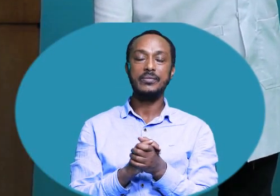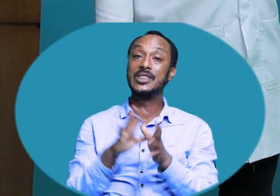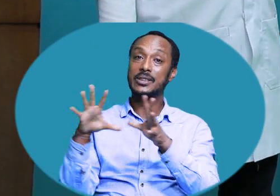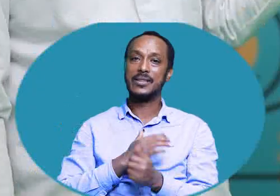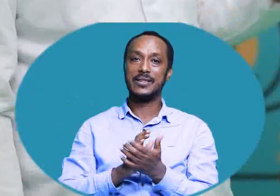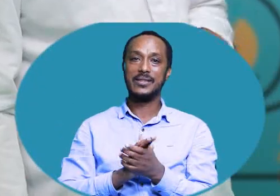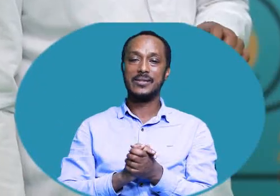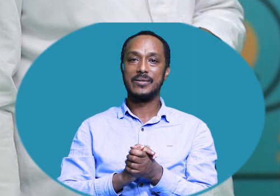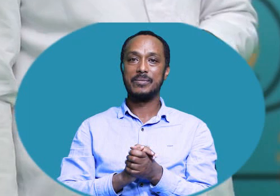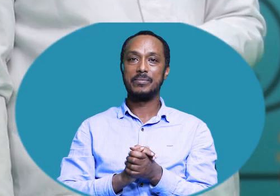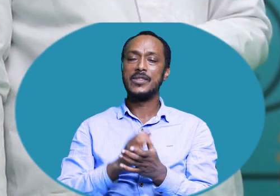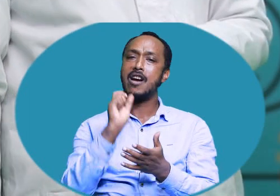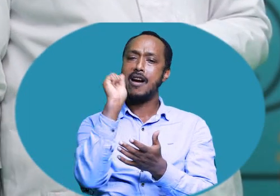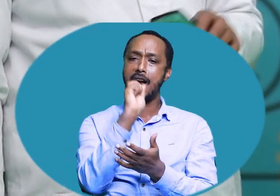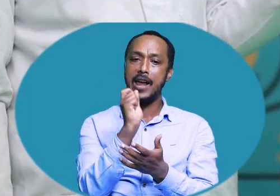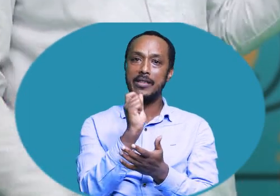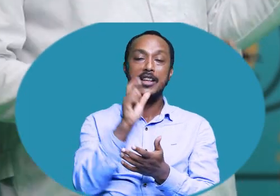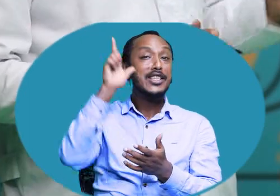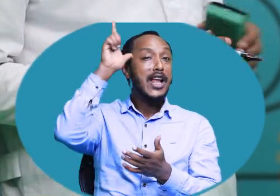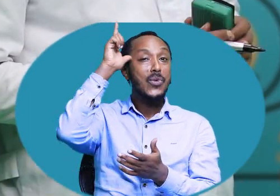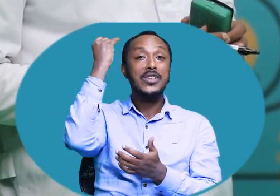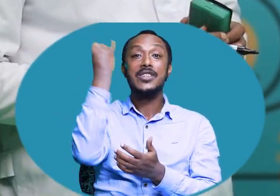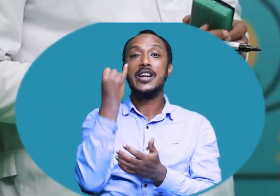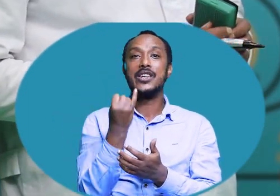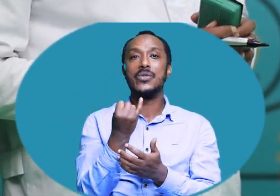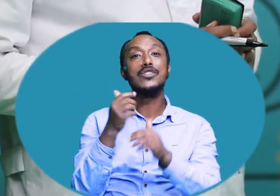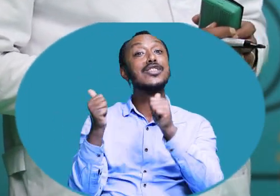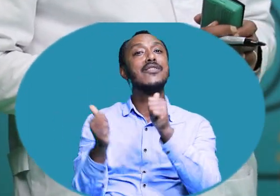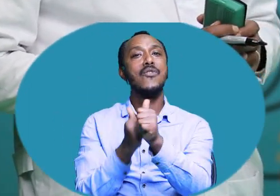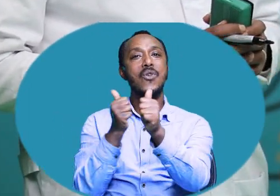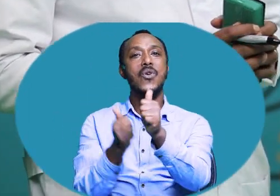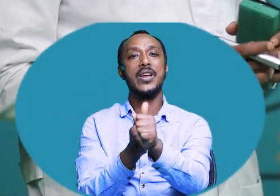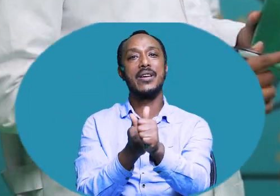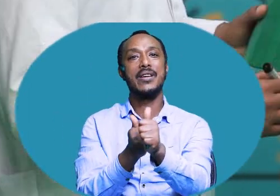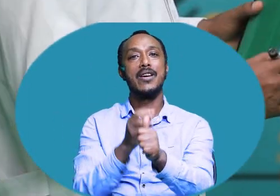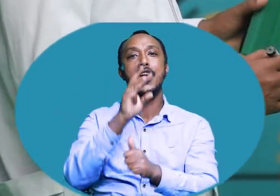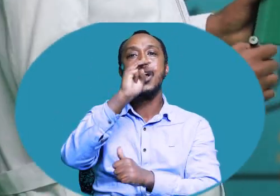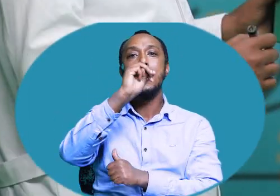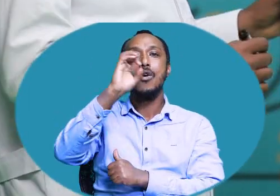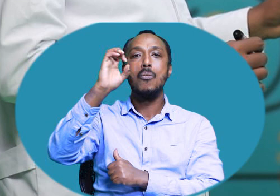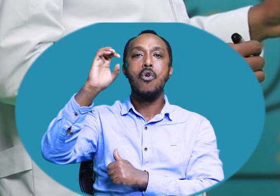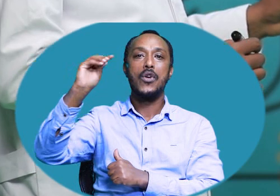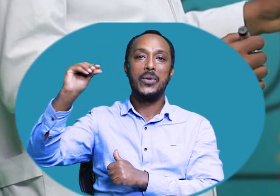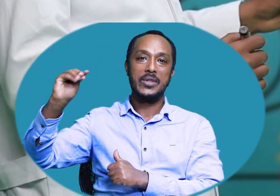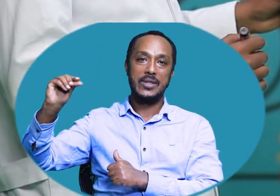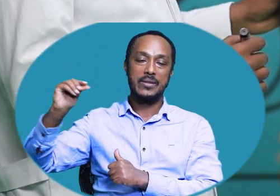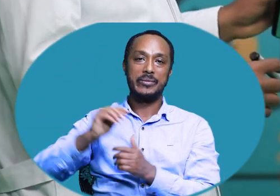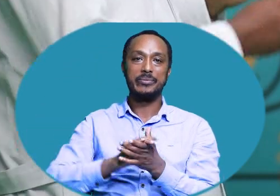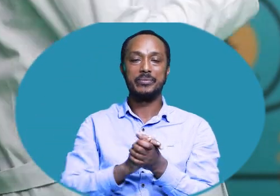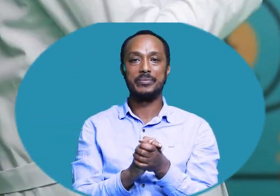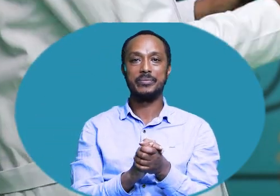contains again 4 lone pairs exist in carbon dioxide structure. Students,